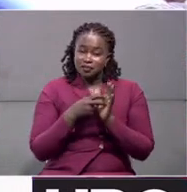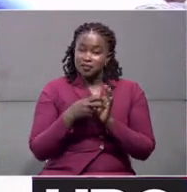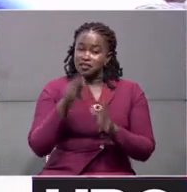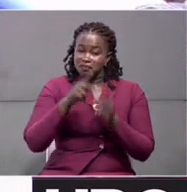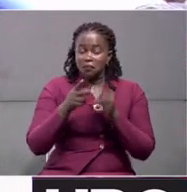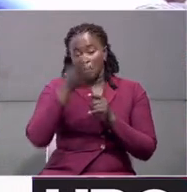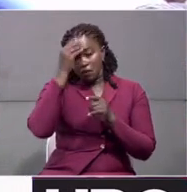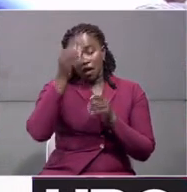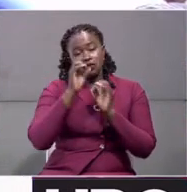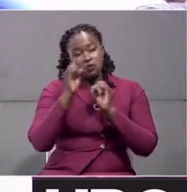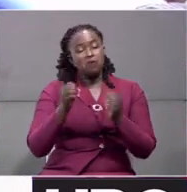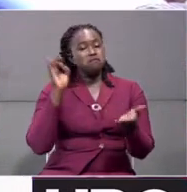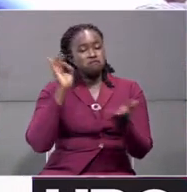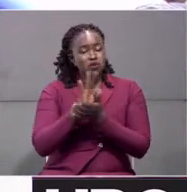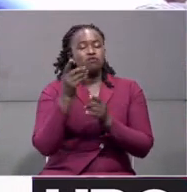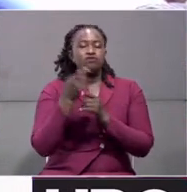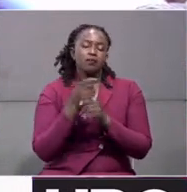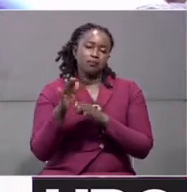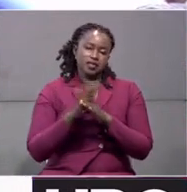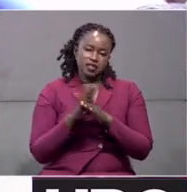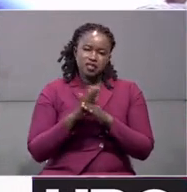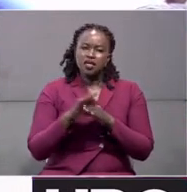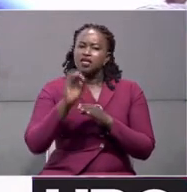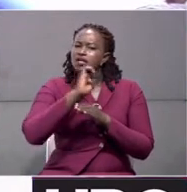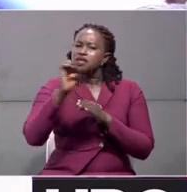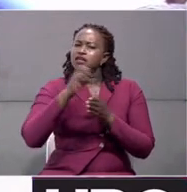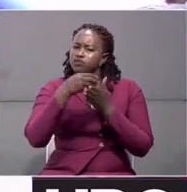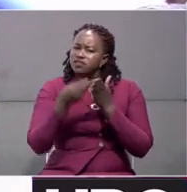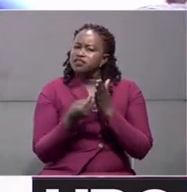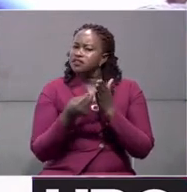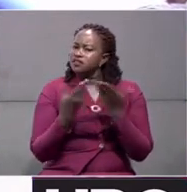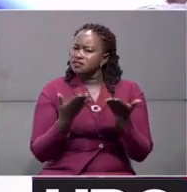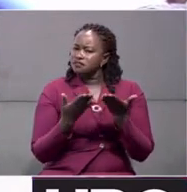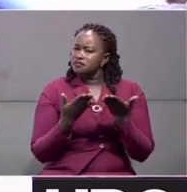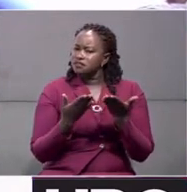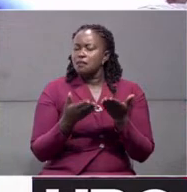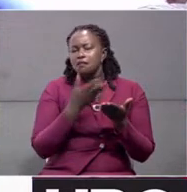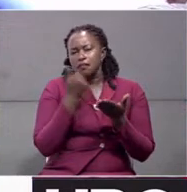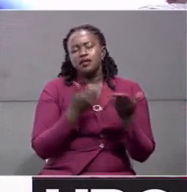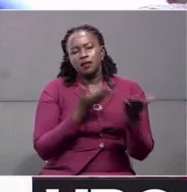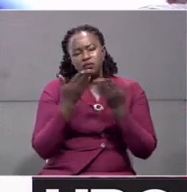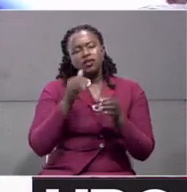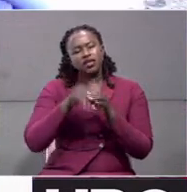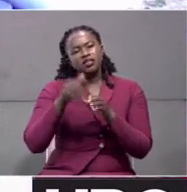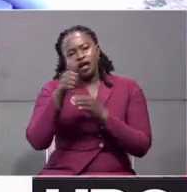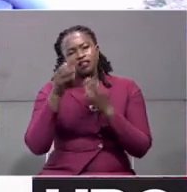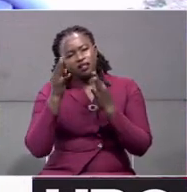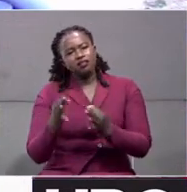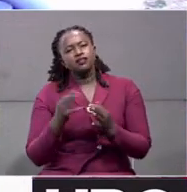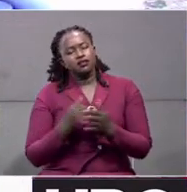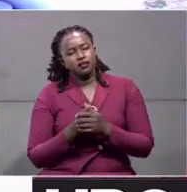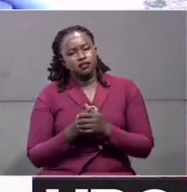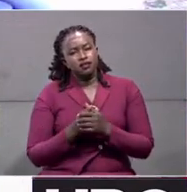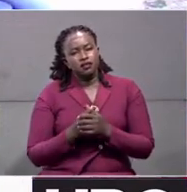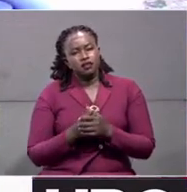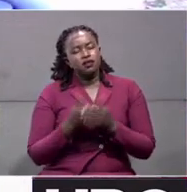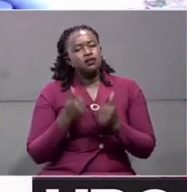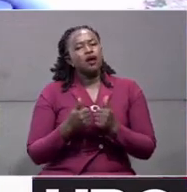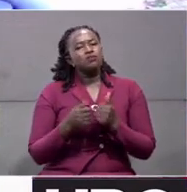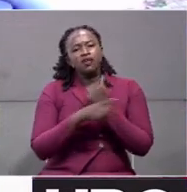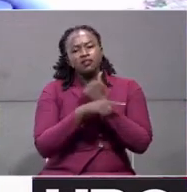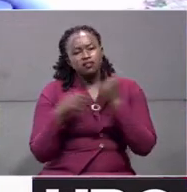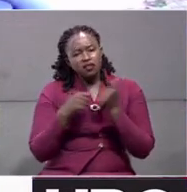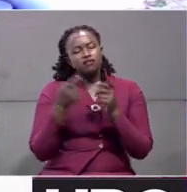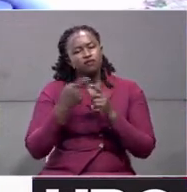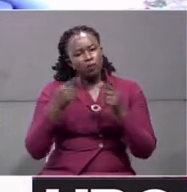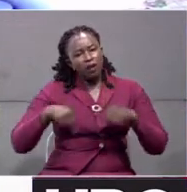batugobye mu business ECT bajinyigire mu kintu ekirala bakiletera mu kintu musoro omulala fo batubo okufo